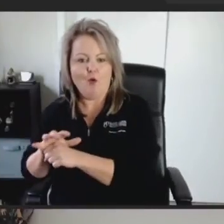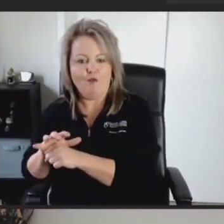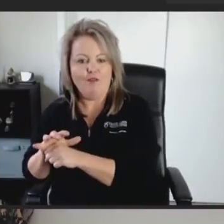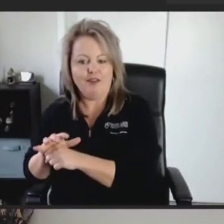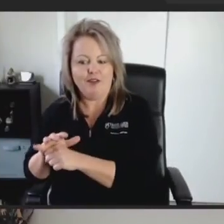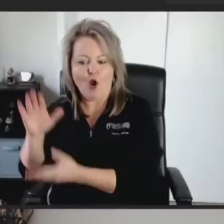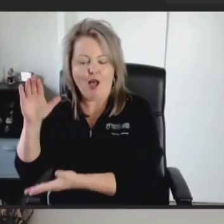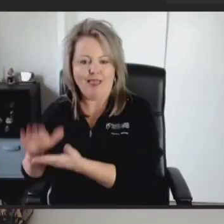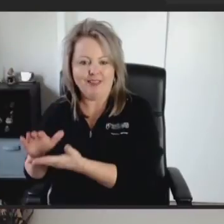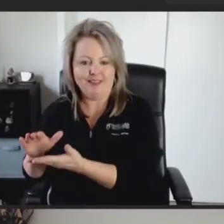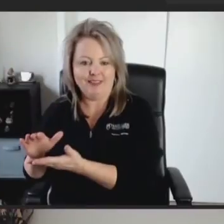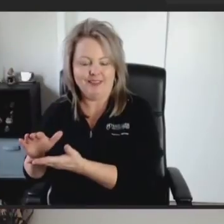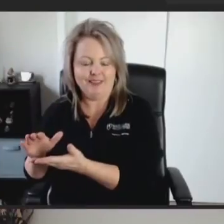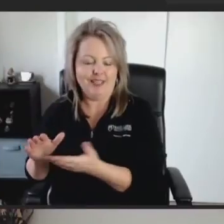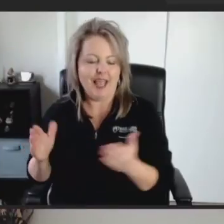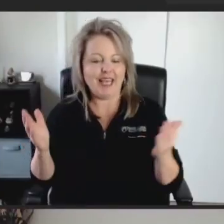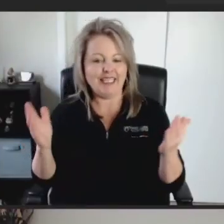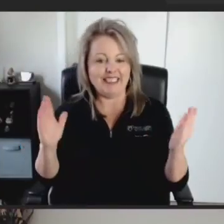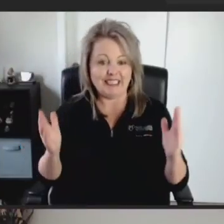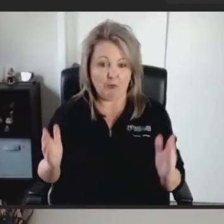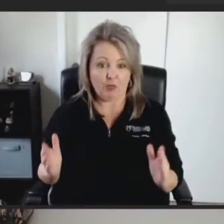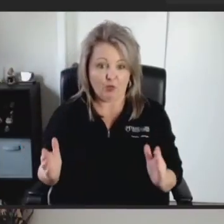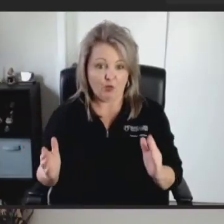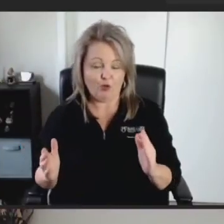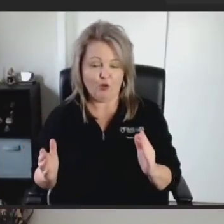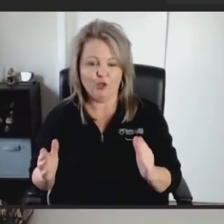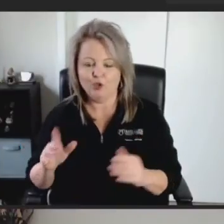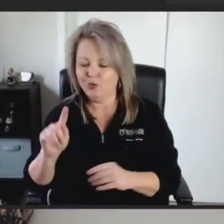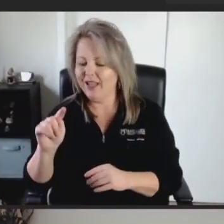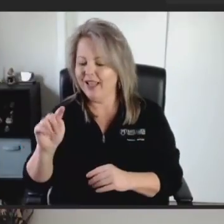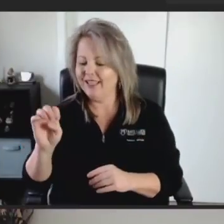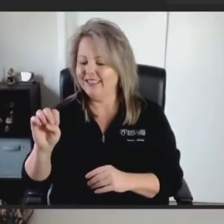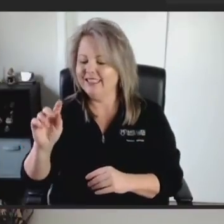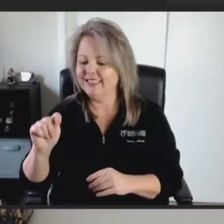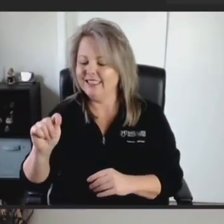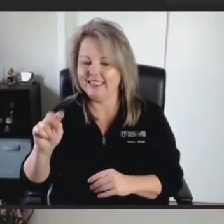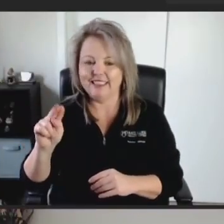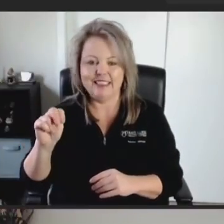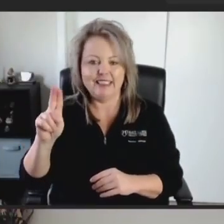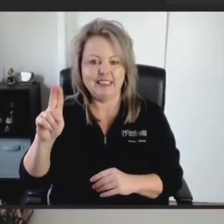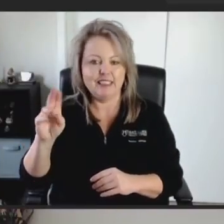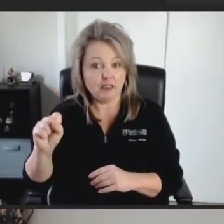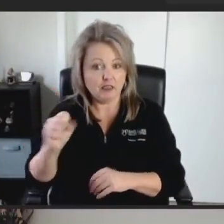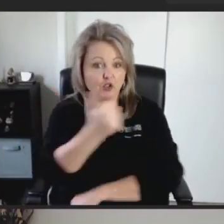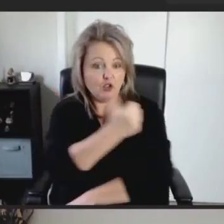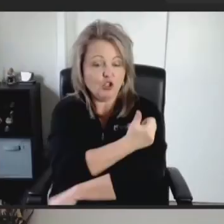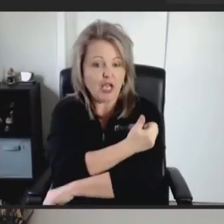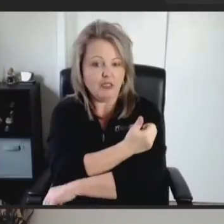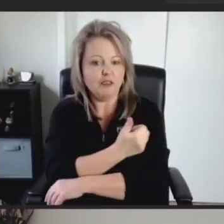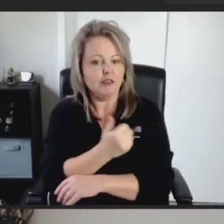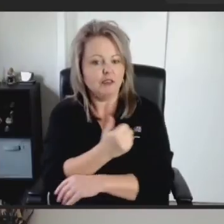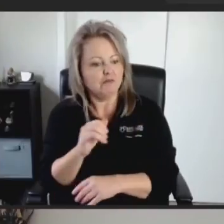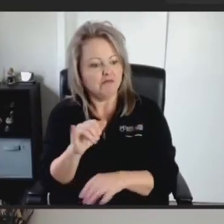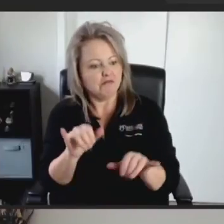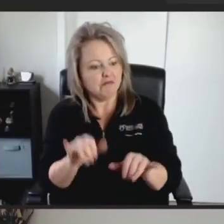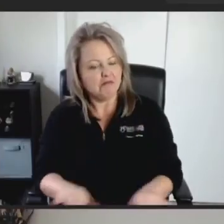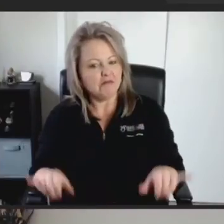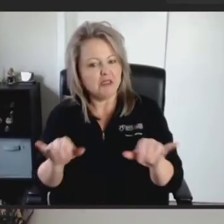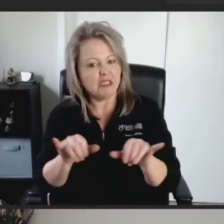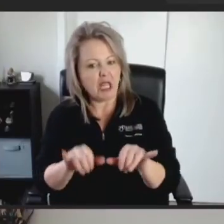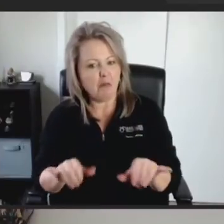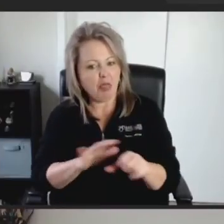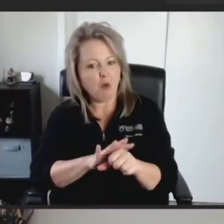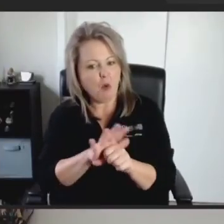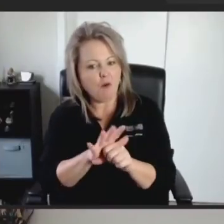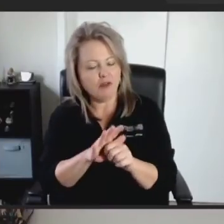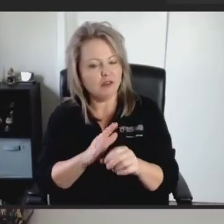compares very similarly to the tetanus shot or the Tdap shot that we use, and most people don't complain